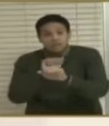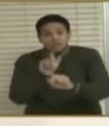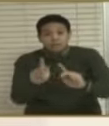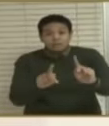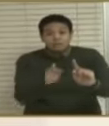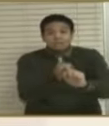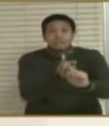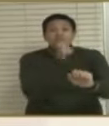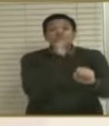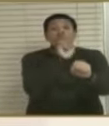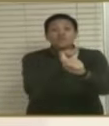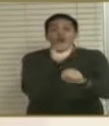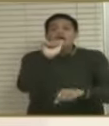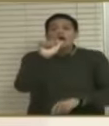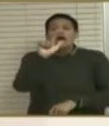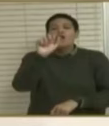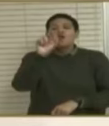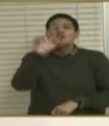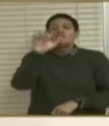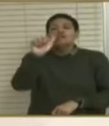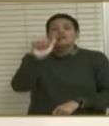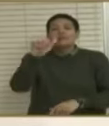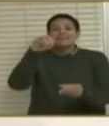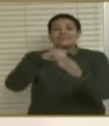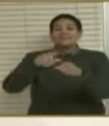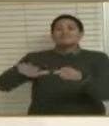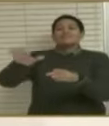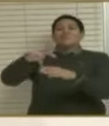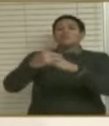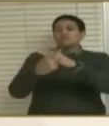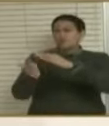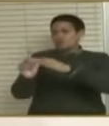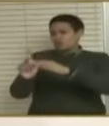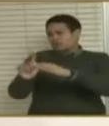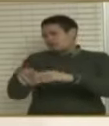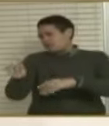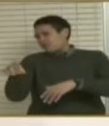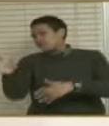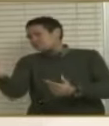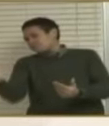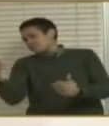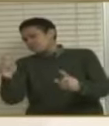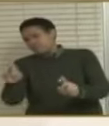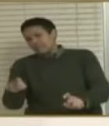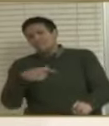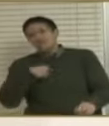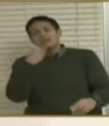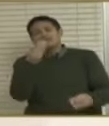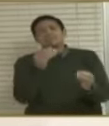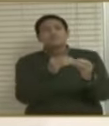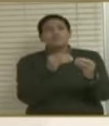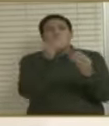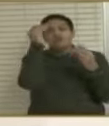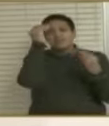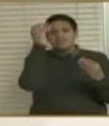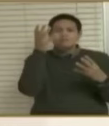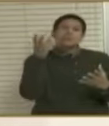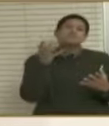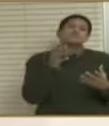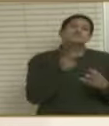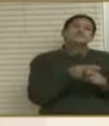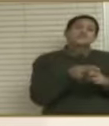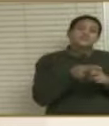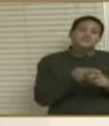at Alorica are located in those parishes. And I'll give some more detail on that